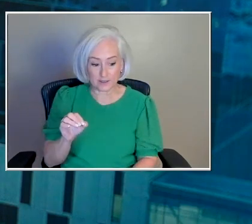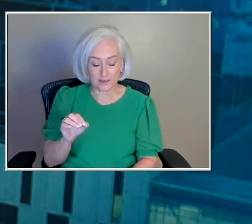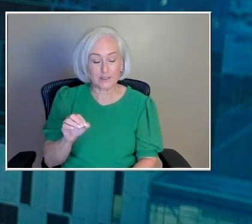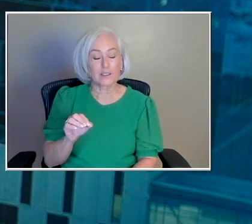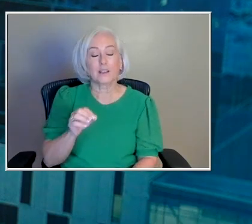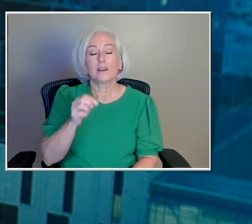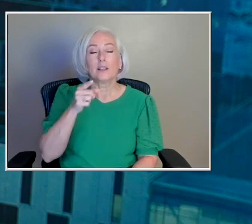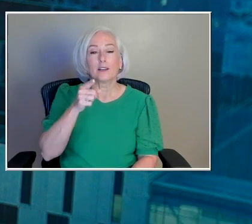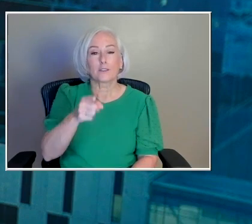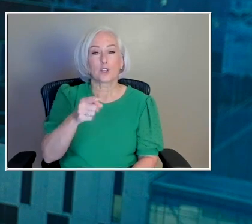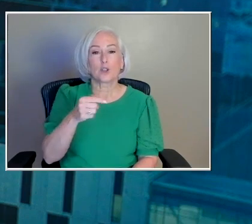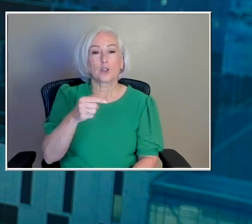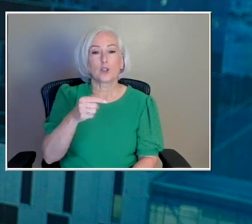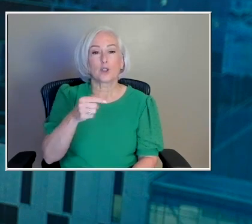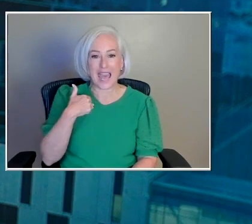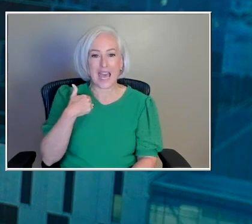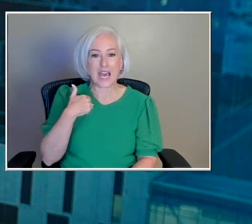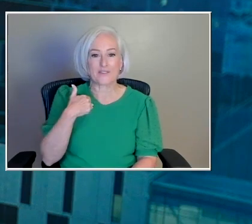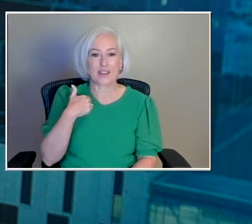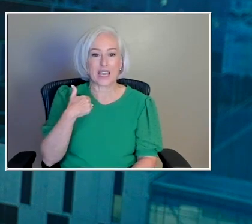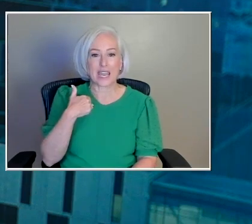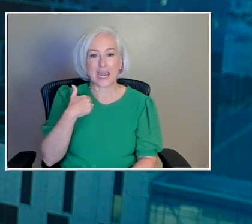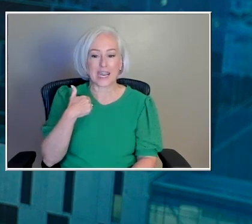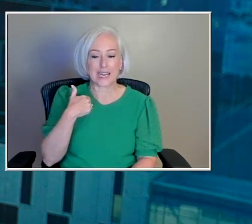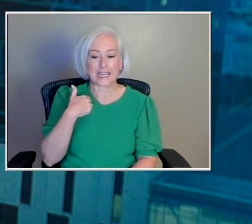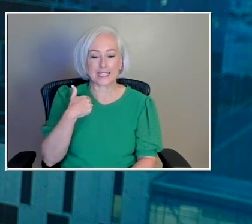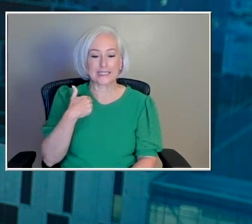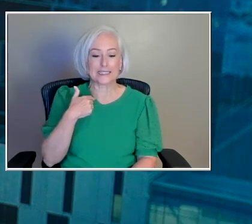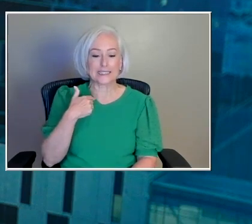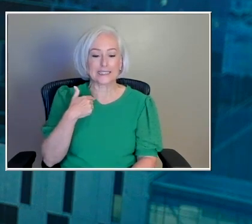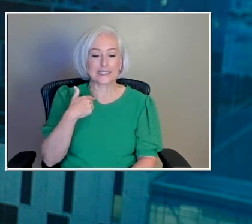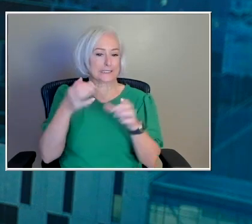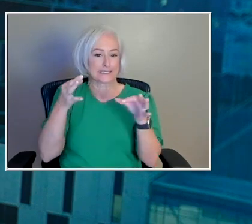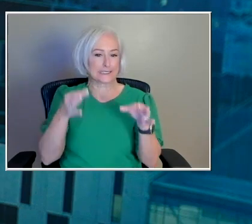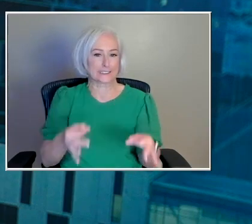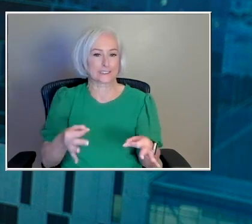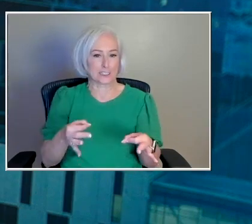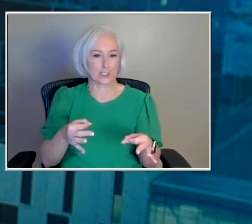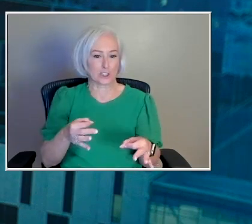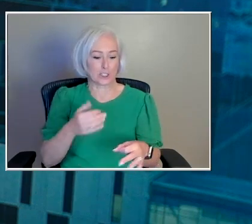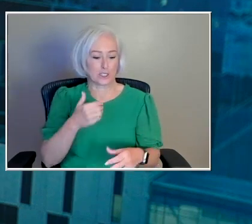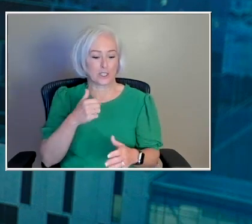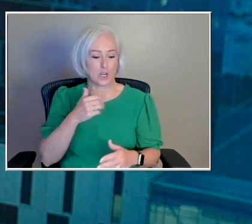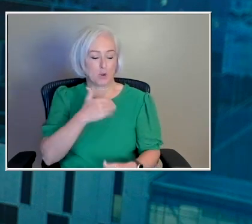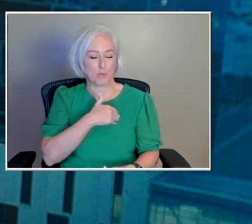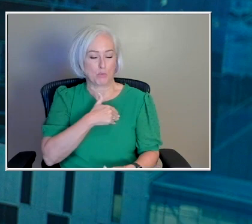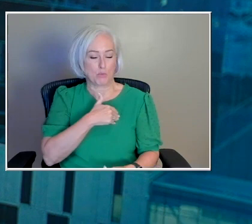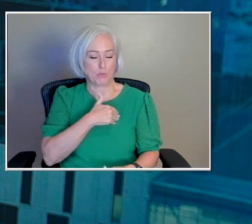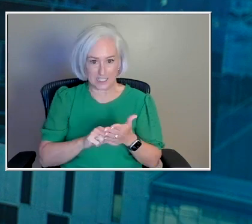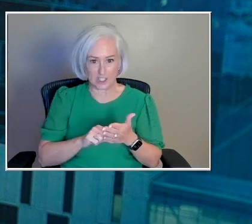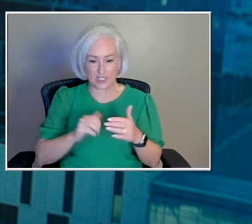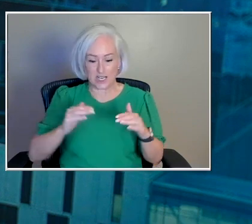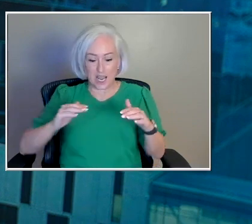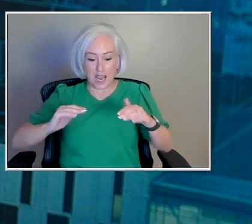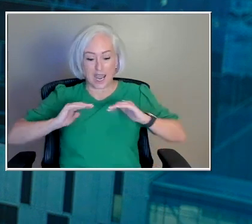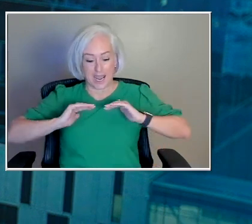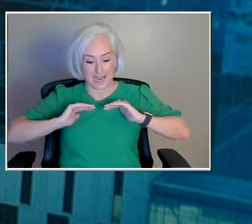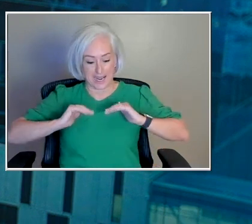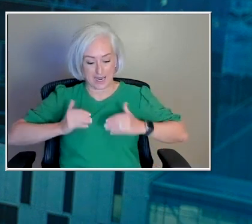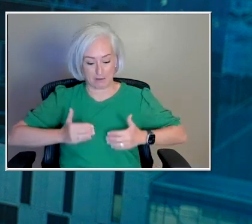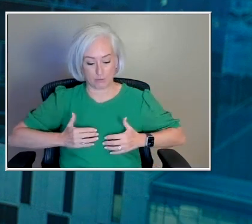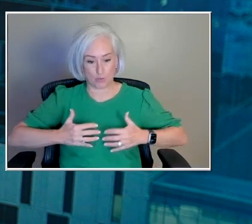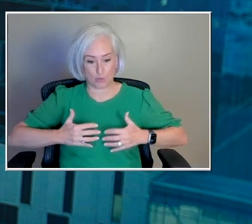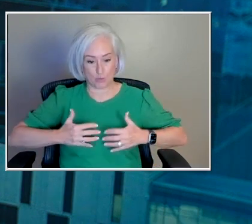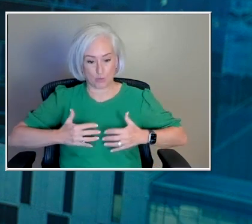an elective cosmetic breast procedure, whether it's a reduction, a mastectomy, or an implant, you really should